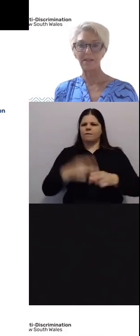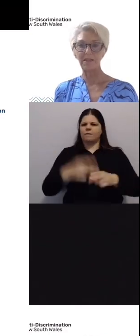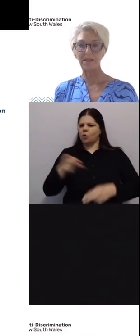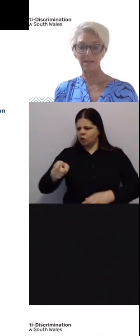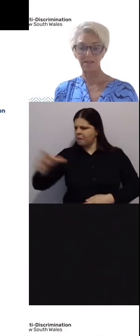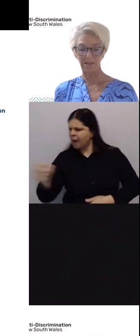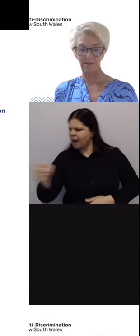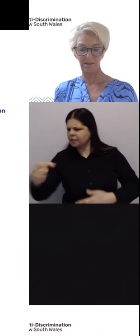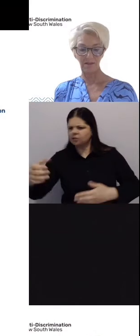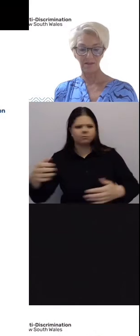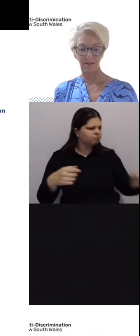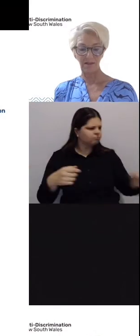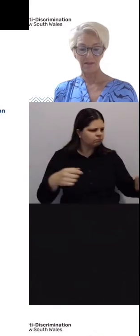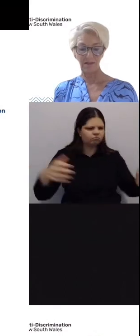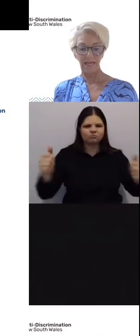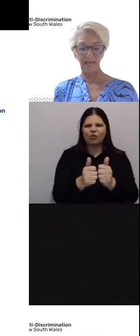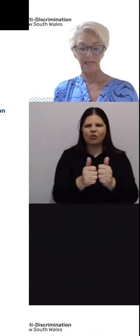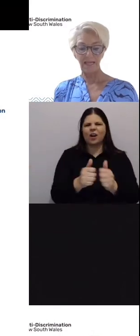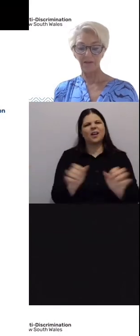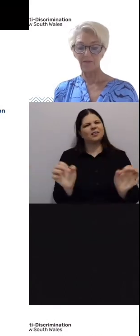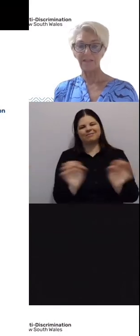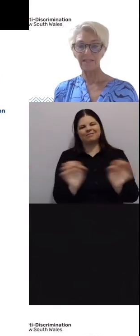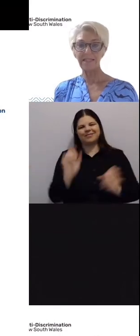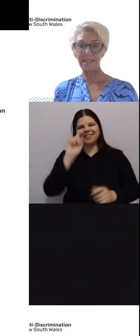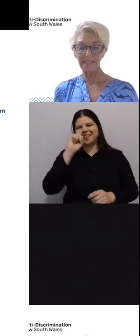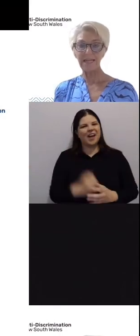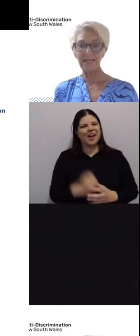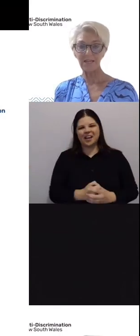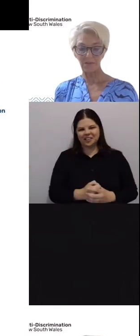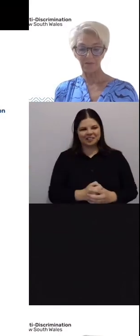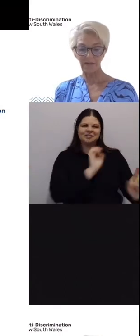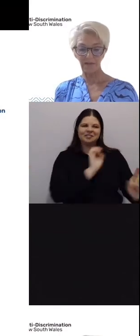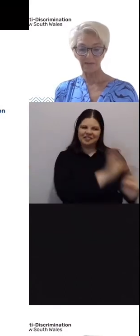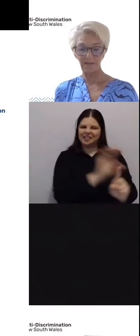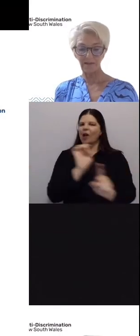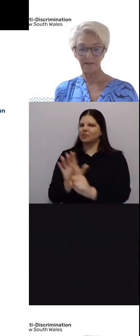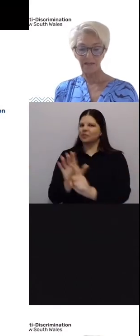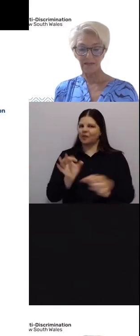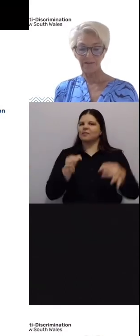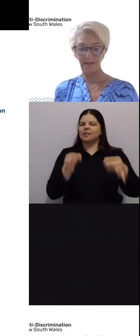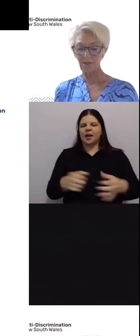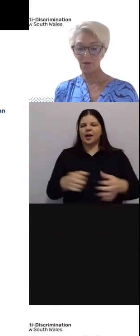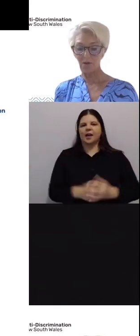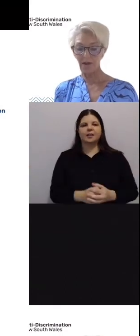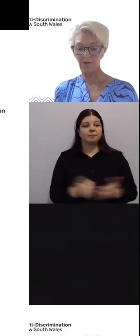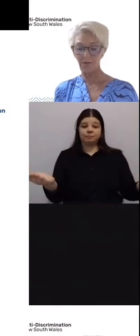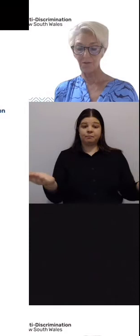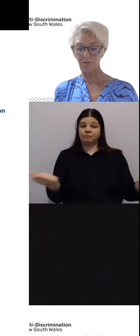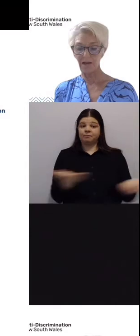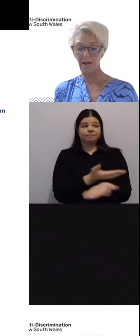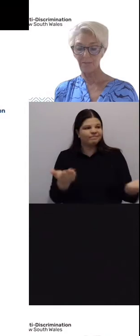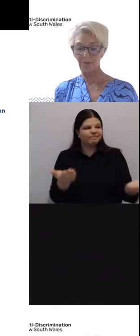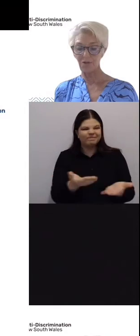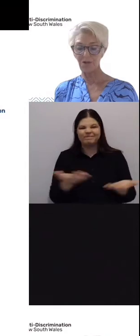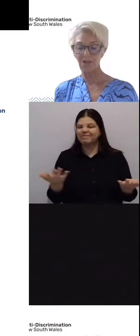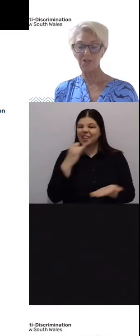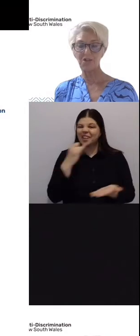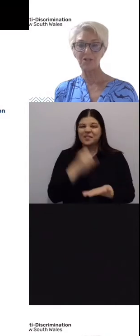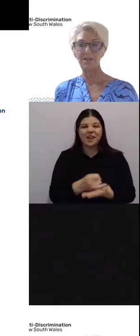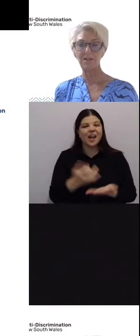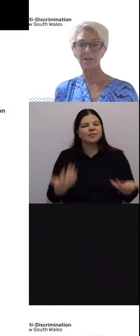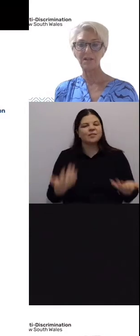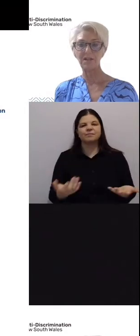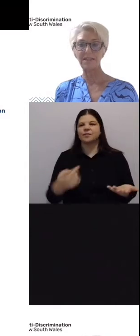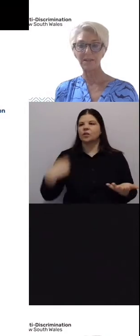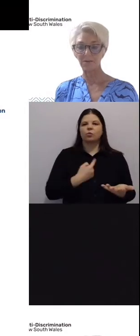to a settlement. If conciliation fails, there is no avenue for